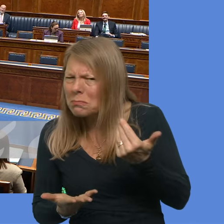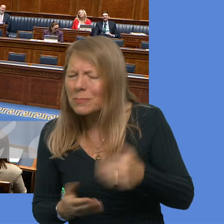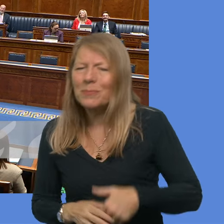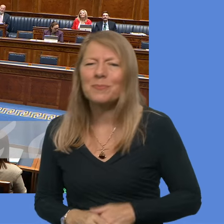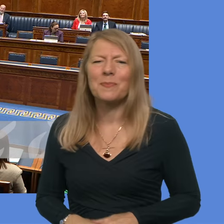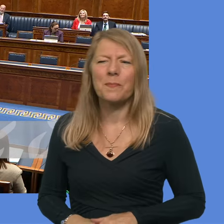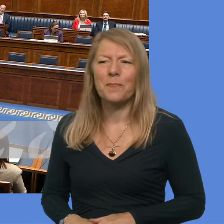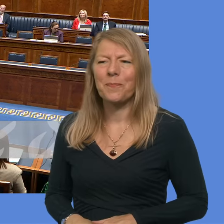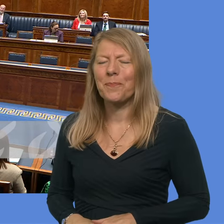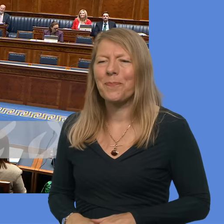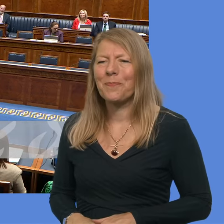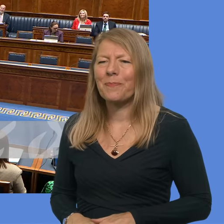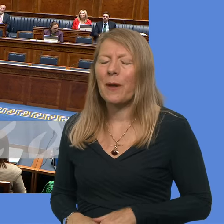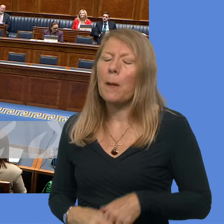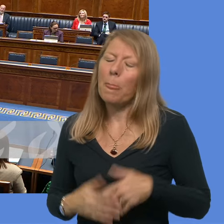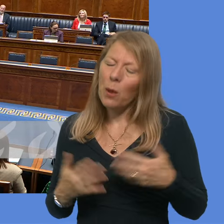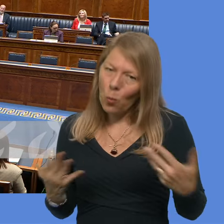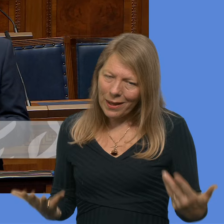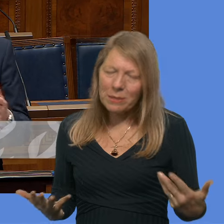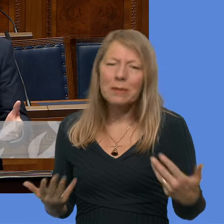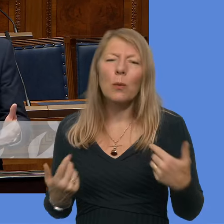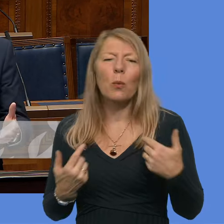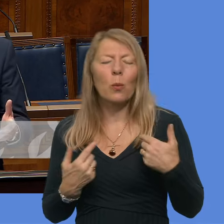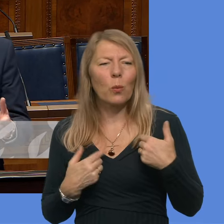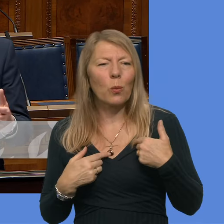there's an element which is about attracting inward investment here, but there's